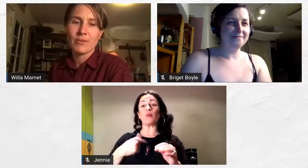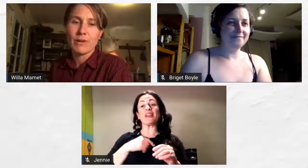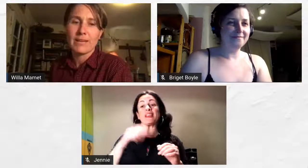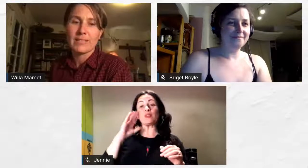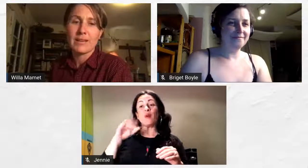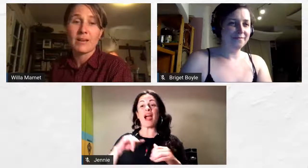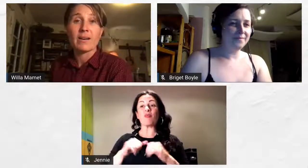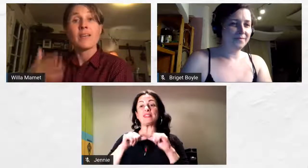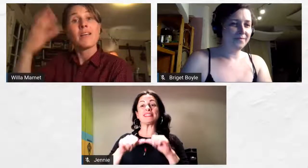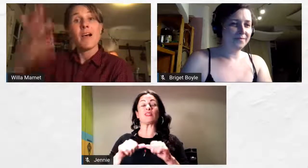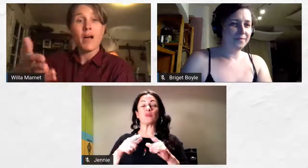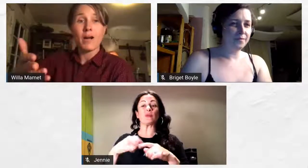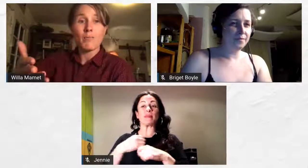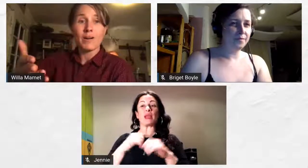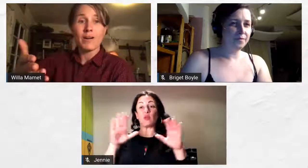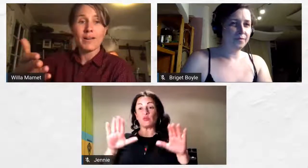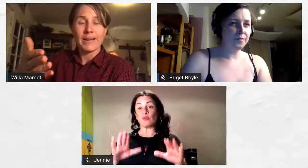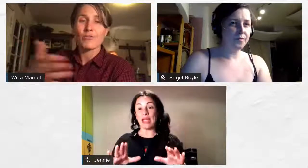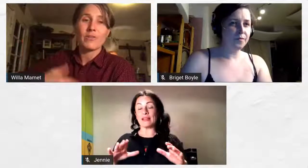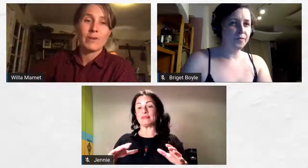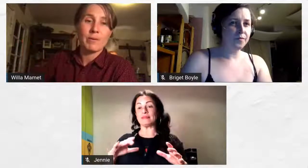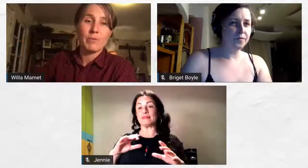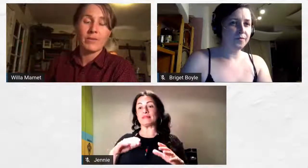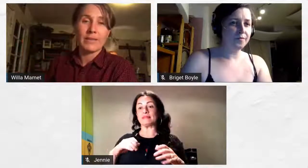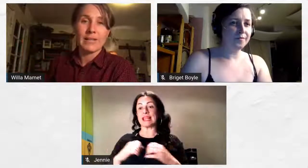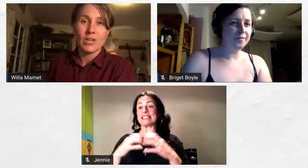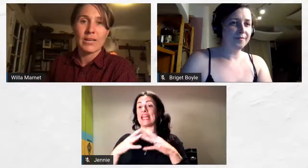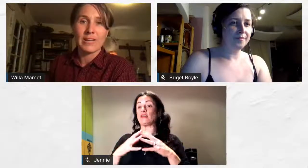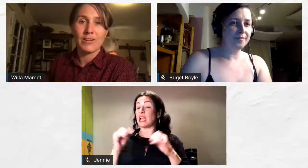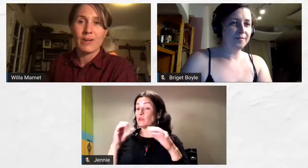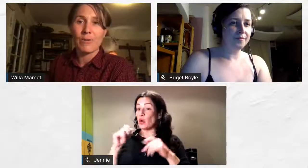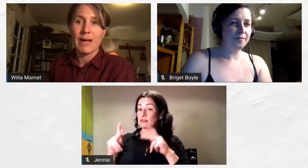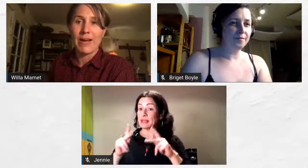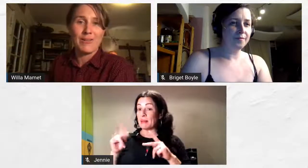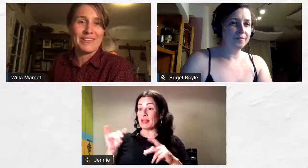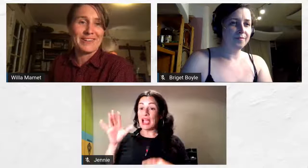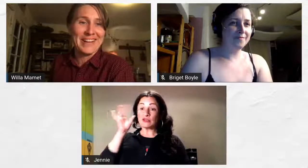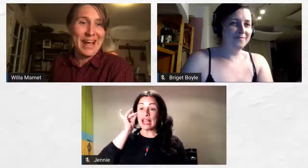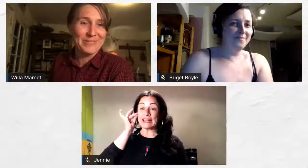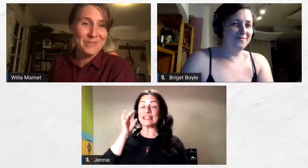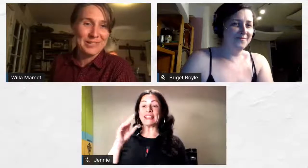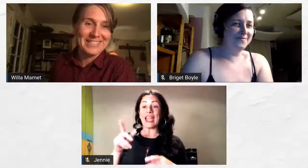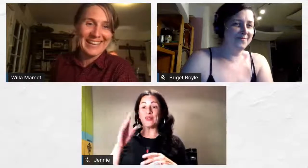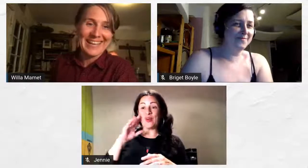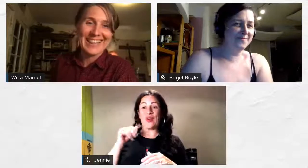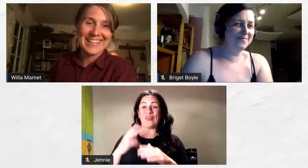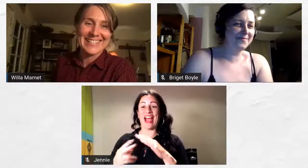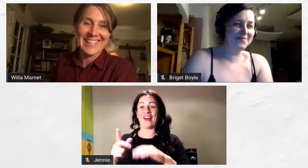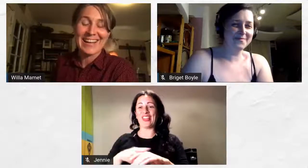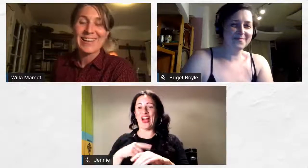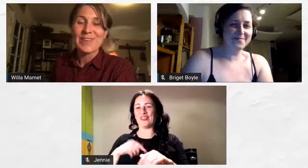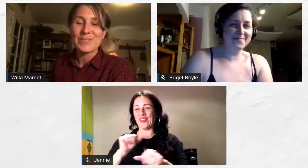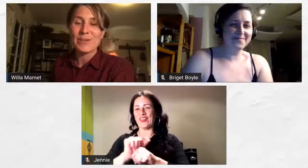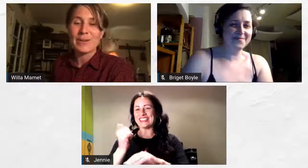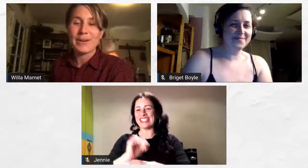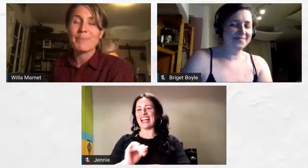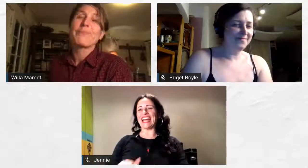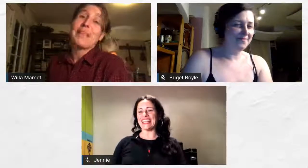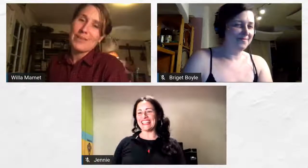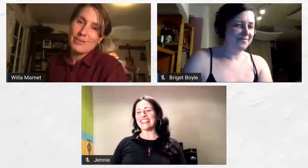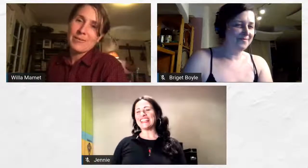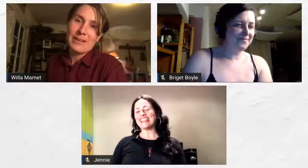make this great container. And extraordinary people like Jenny can know how long they're going to have to work tonight and things like that.